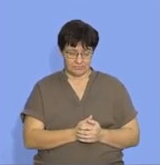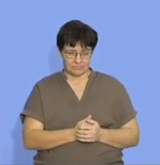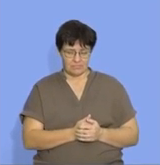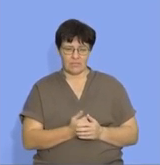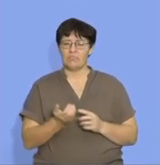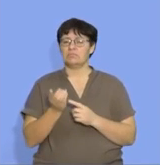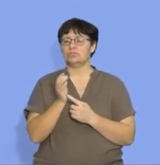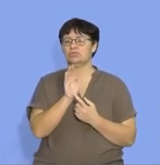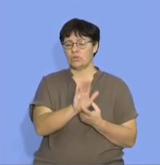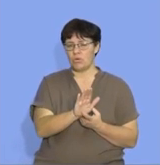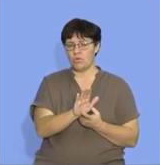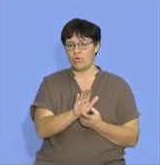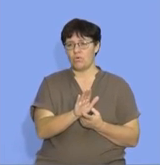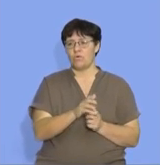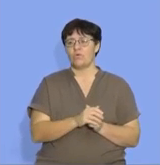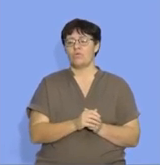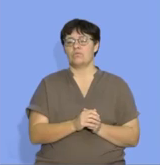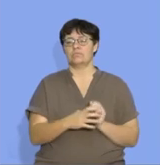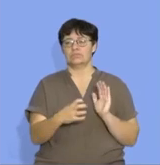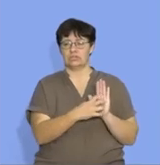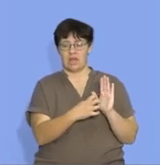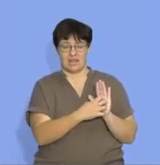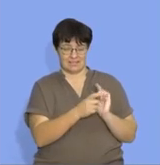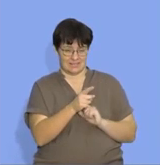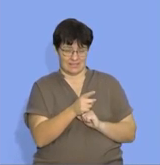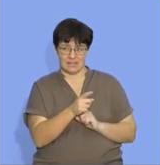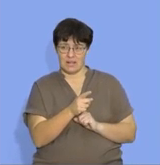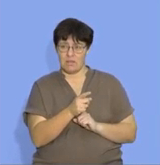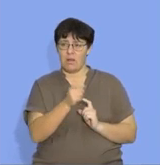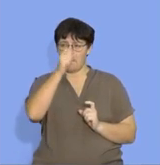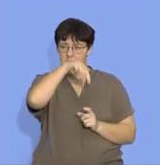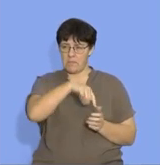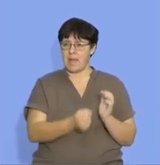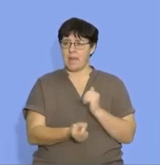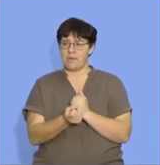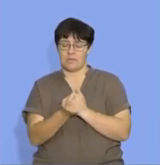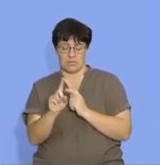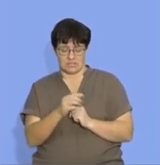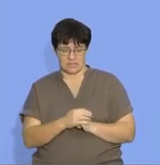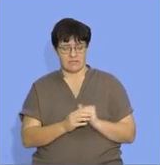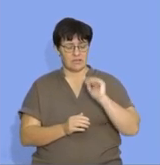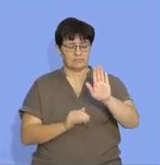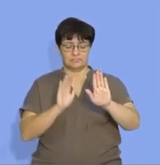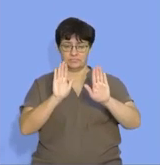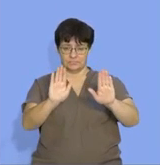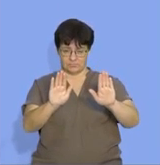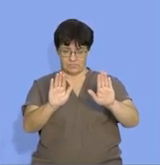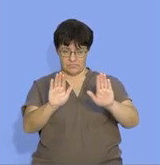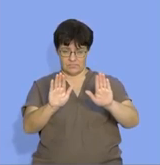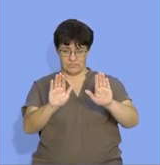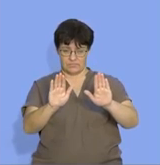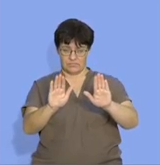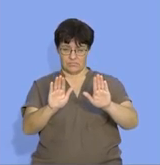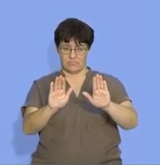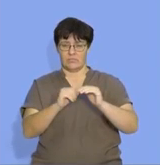show you a flow chart. I'm going to quickly go to it. It's going to look like that, right? And it's got two methods of how we're going